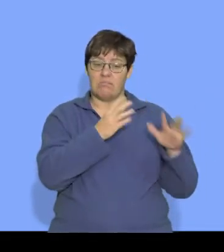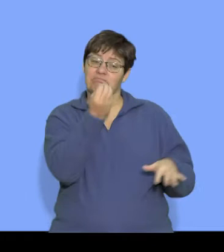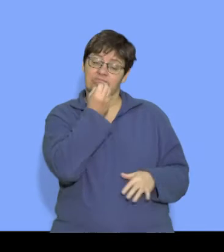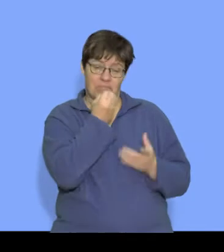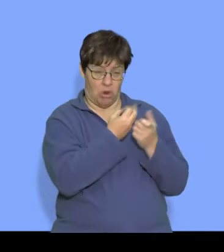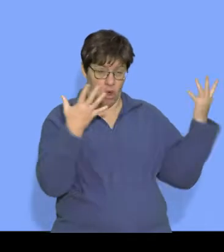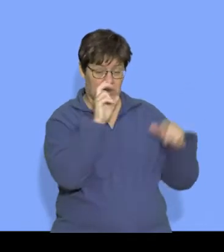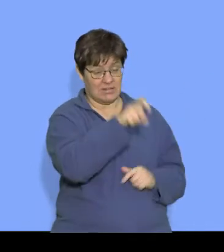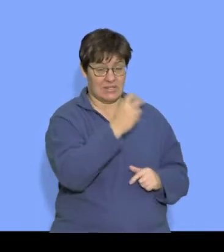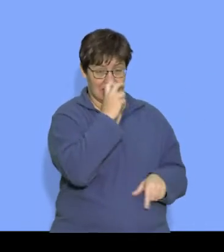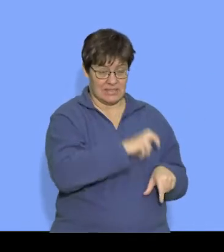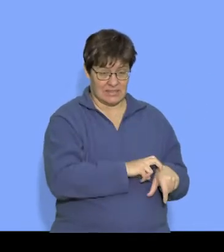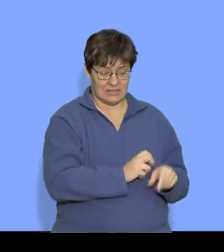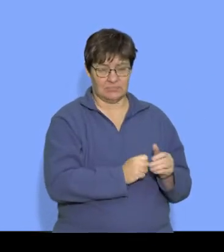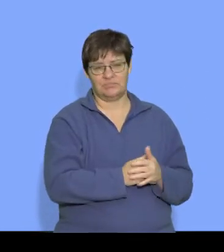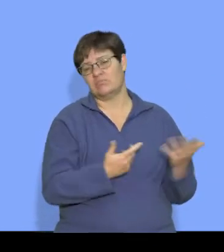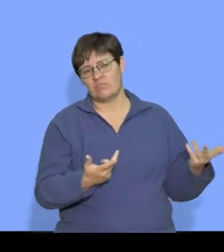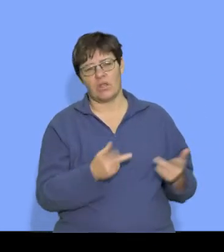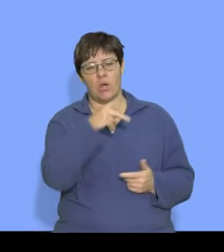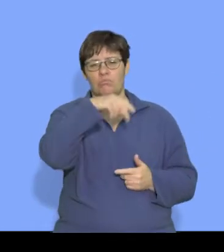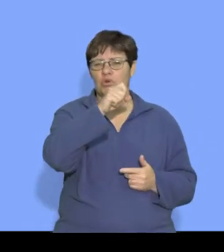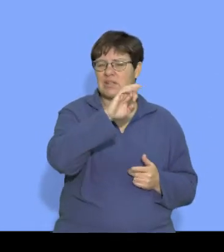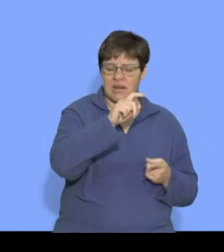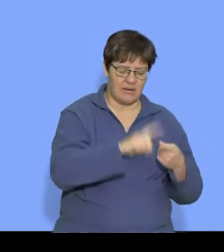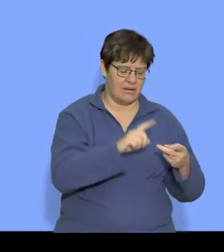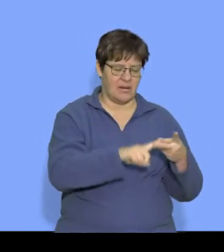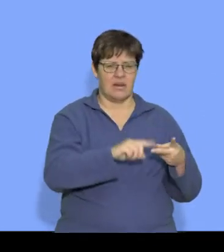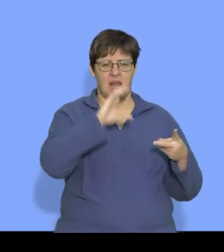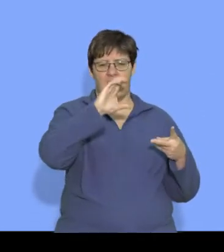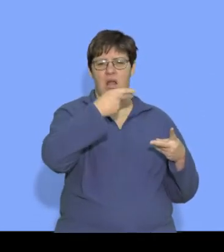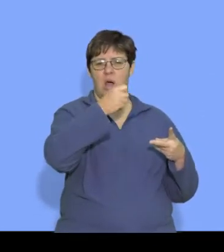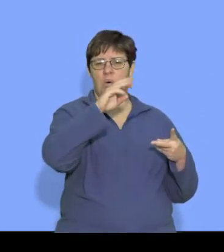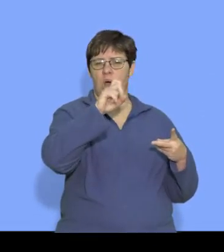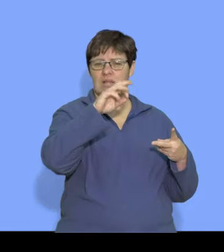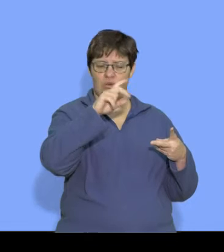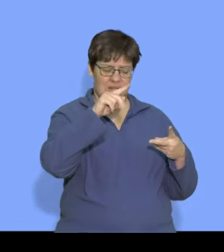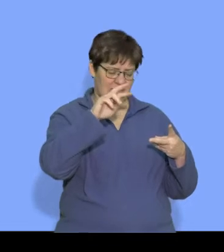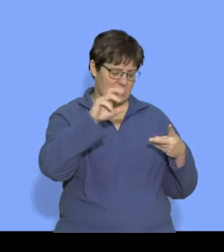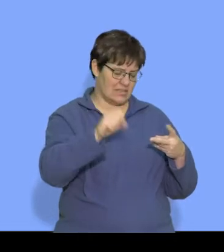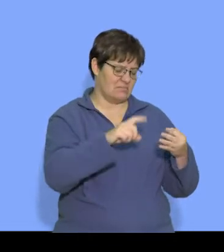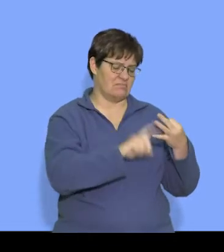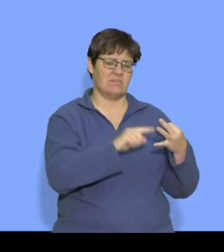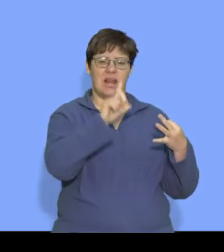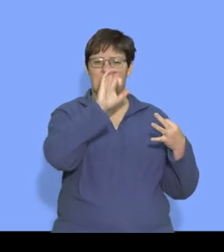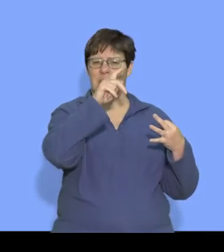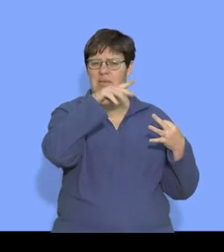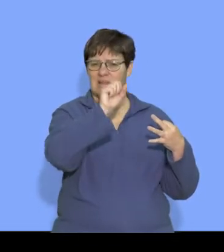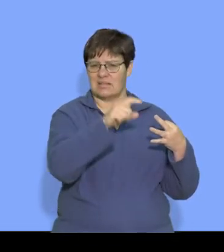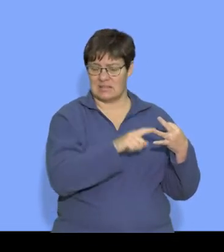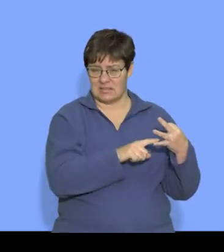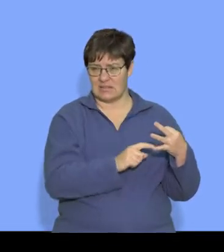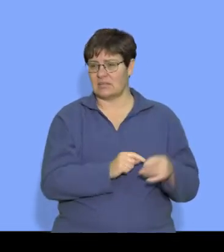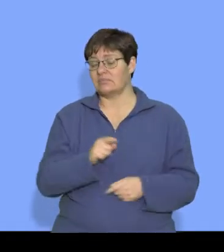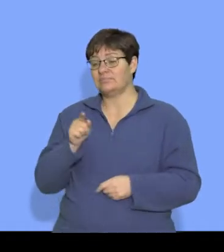larger quantities. So in terms of your proteins, your carbohydrates, your fats and lipids. But we also